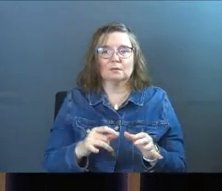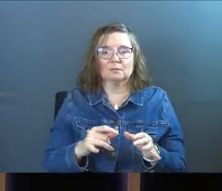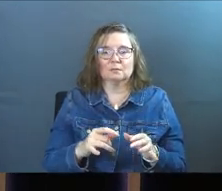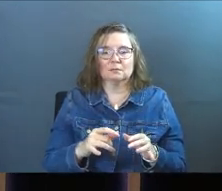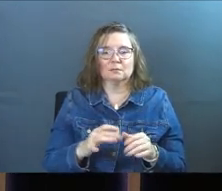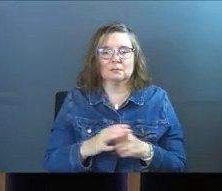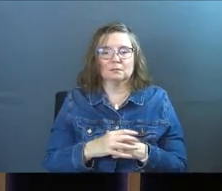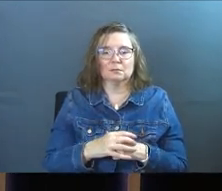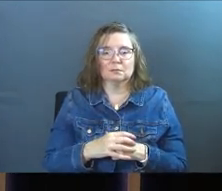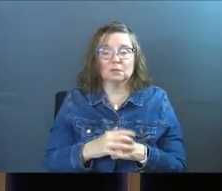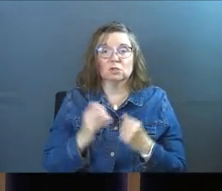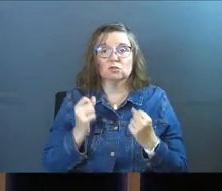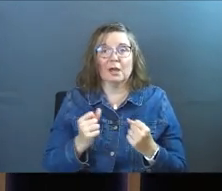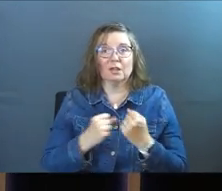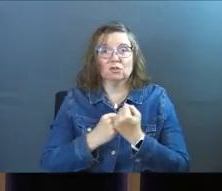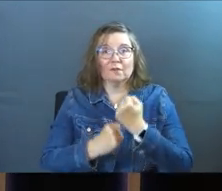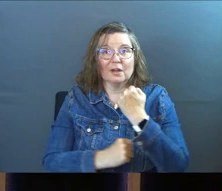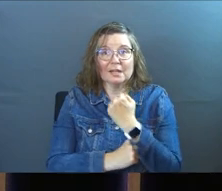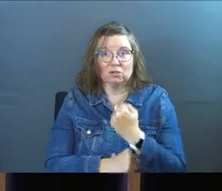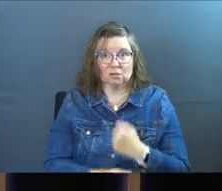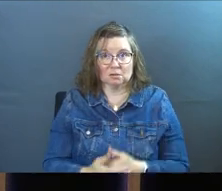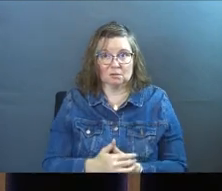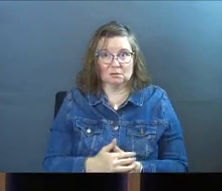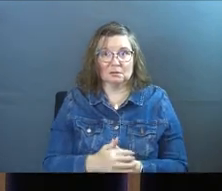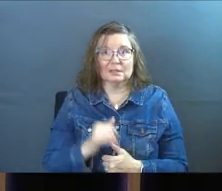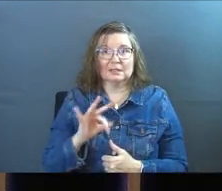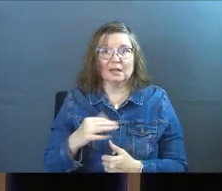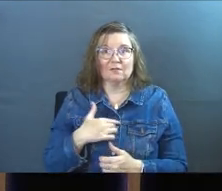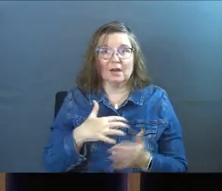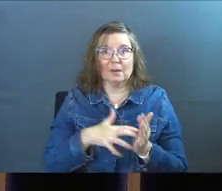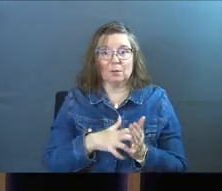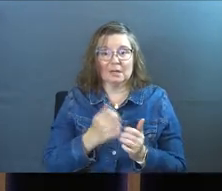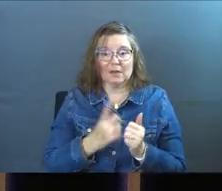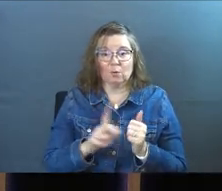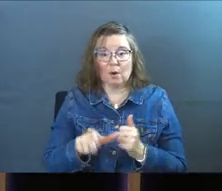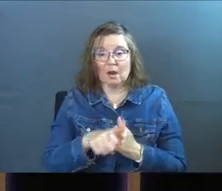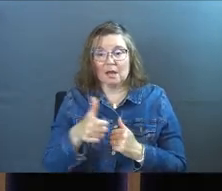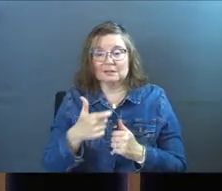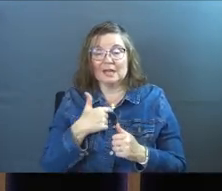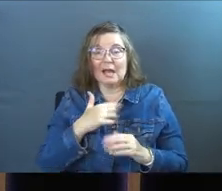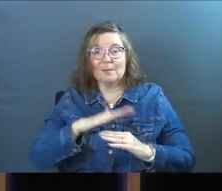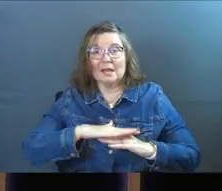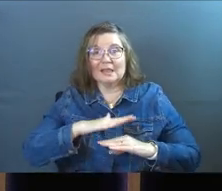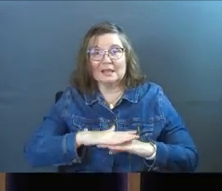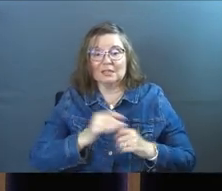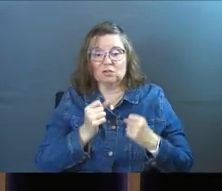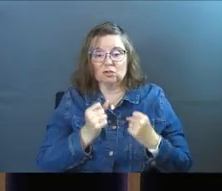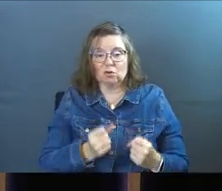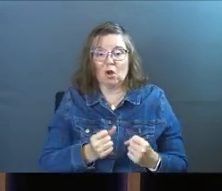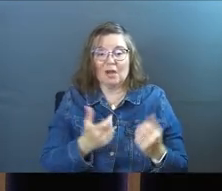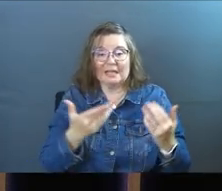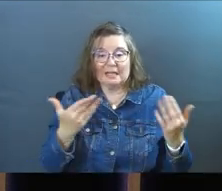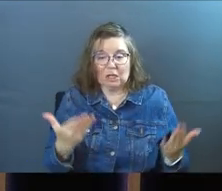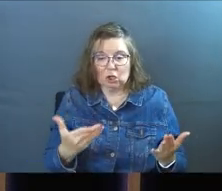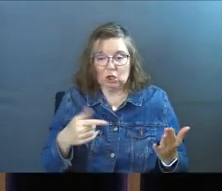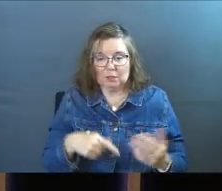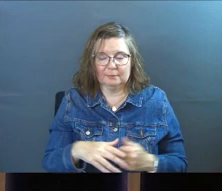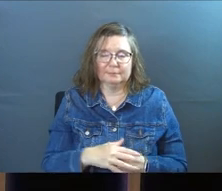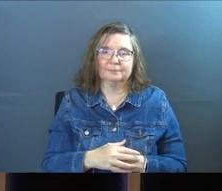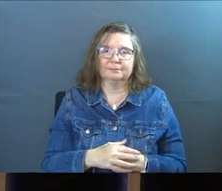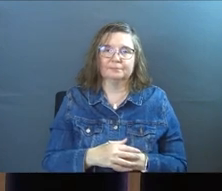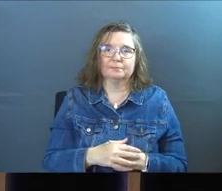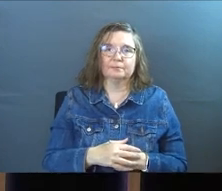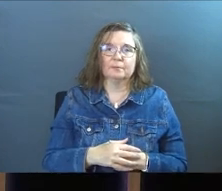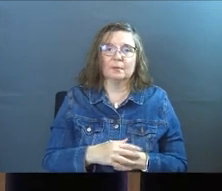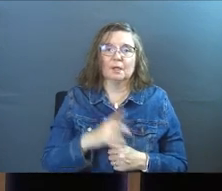in. Strength's your foundation. Even if I'm weak everywhere else, I'm at least strong here.